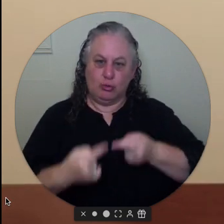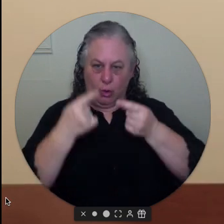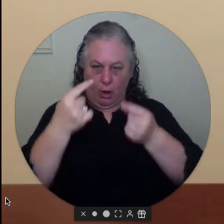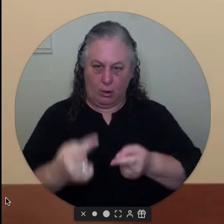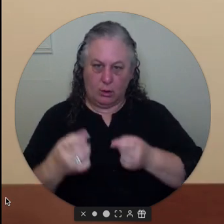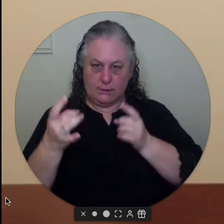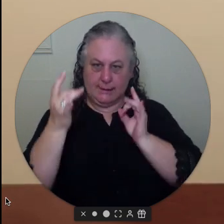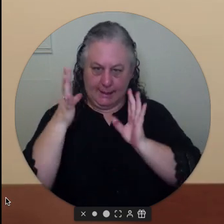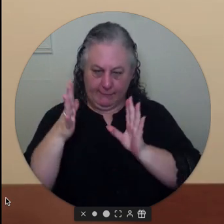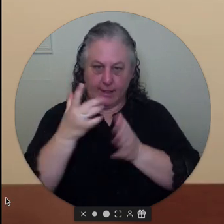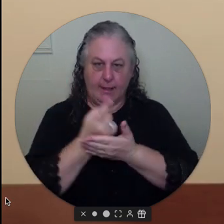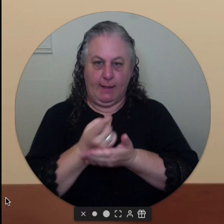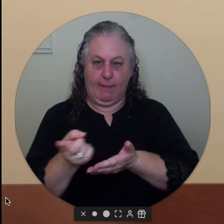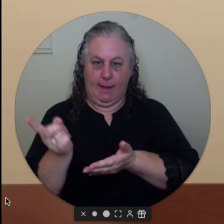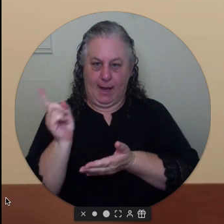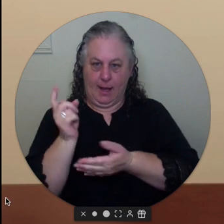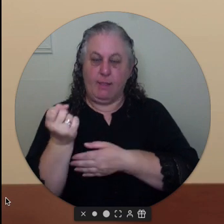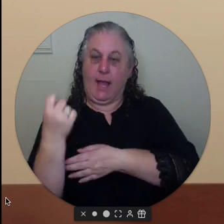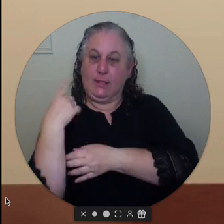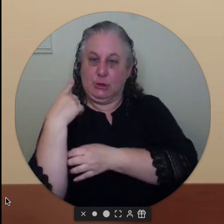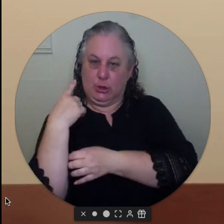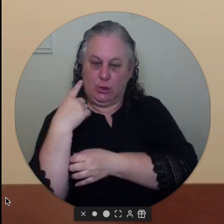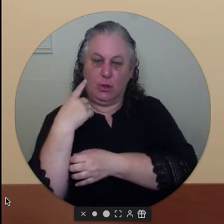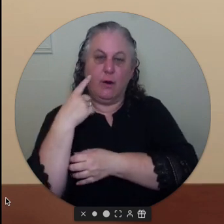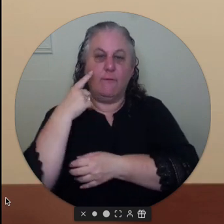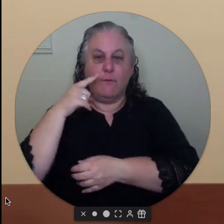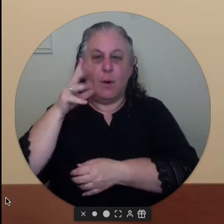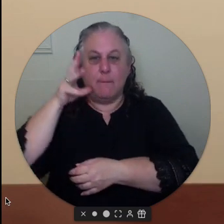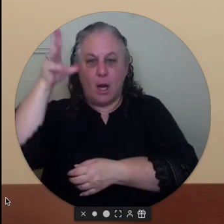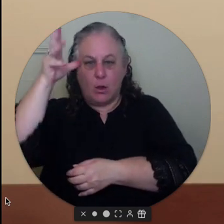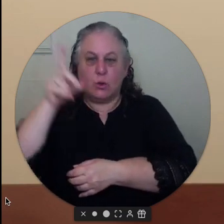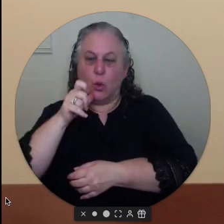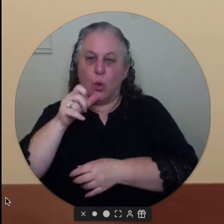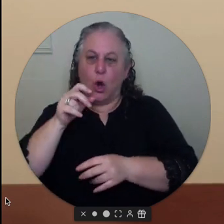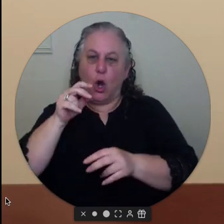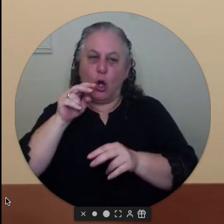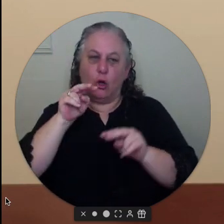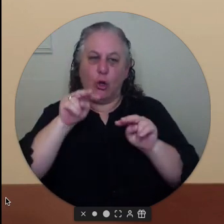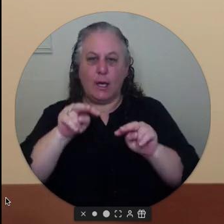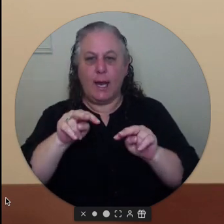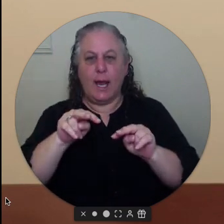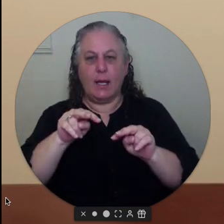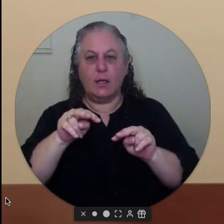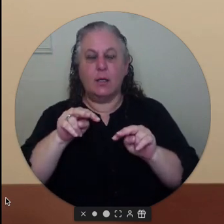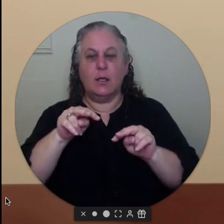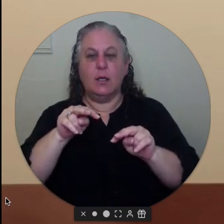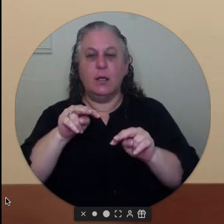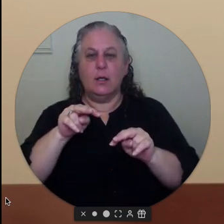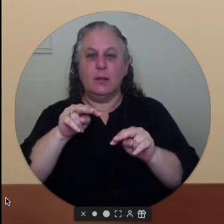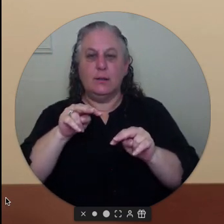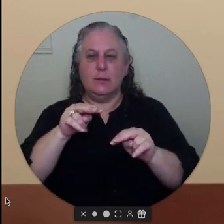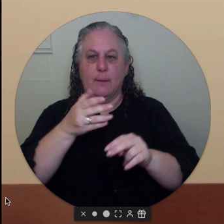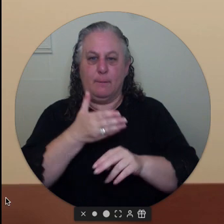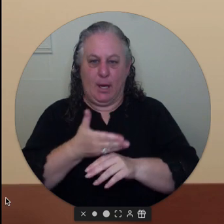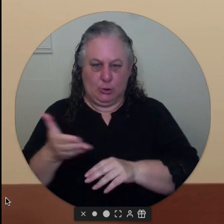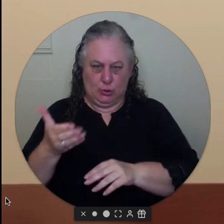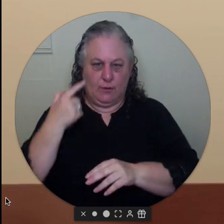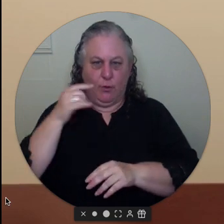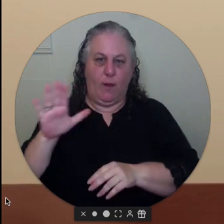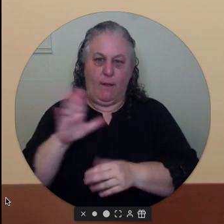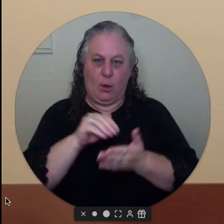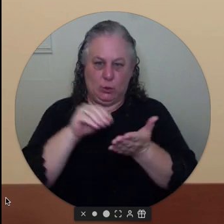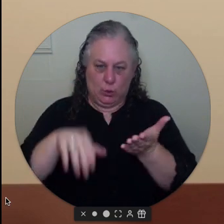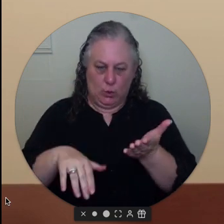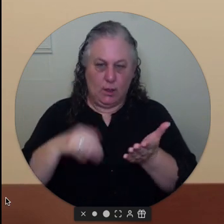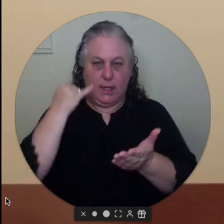and whose parents are interested in looking at remedial measures for for their students. So if you would like to